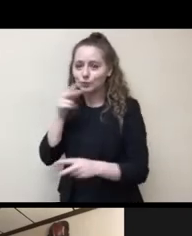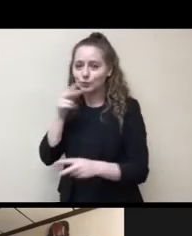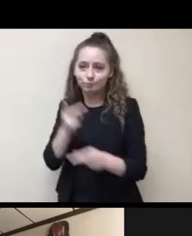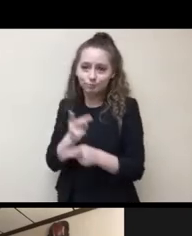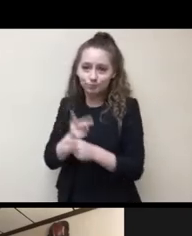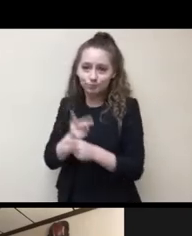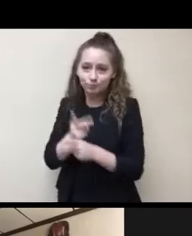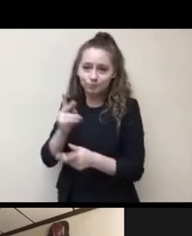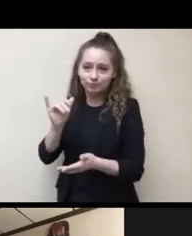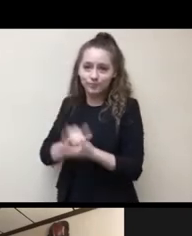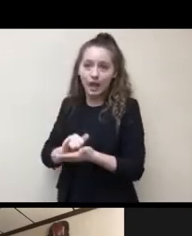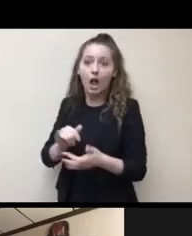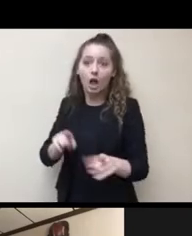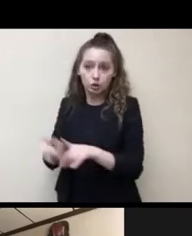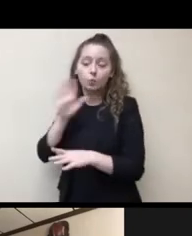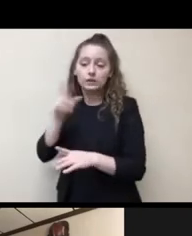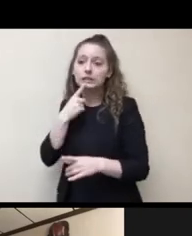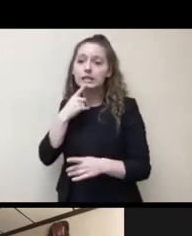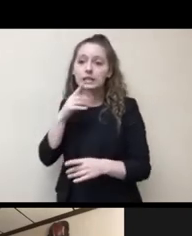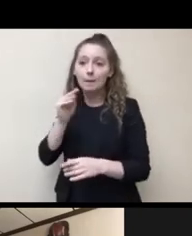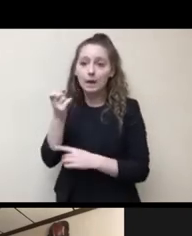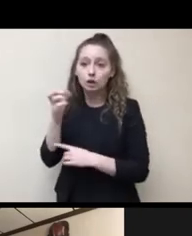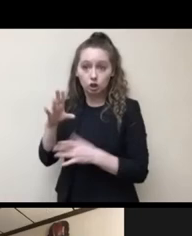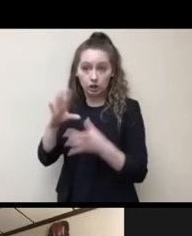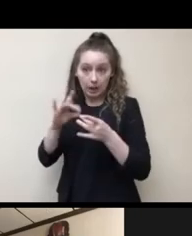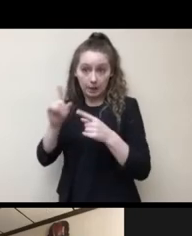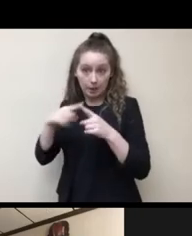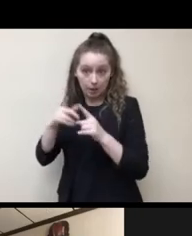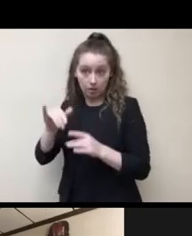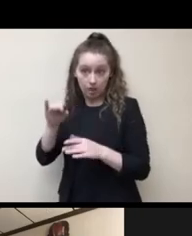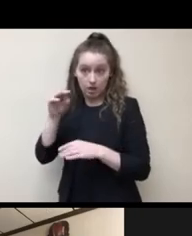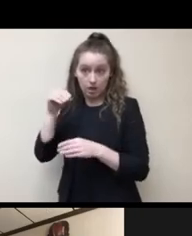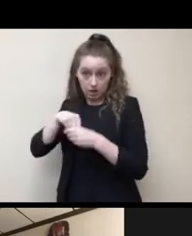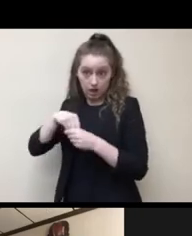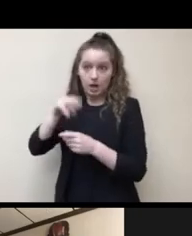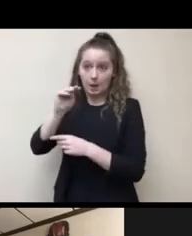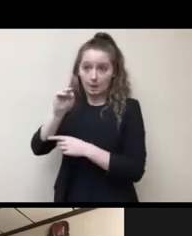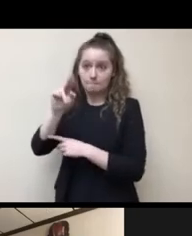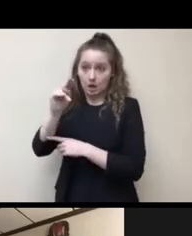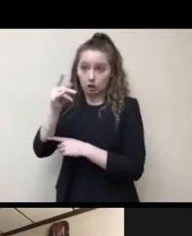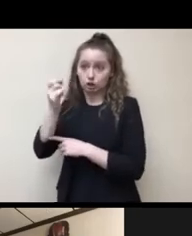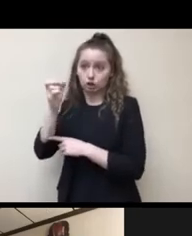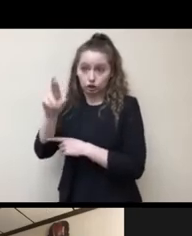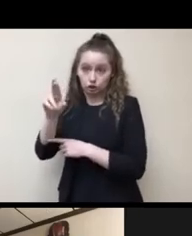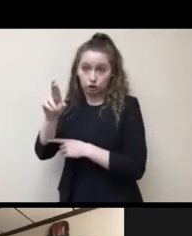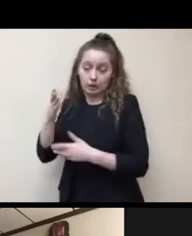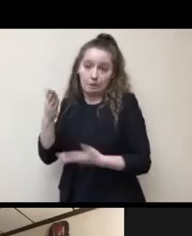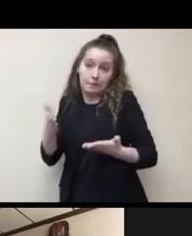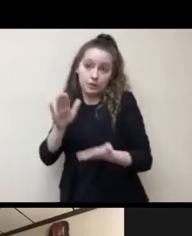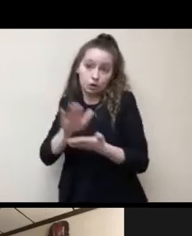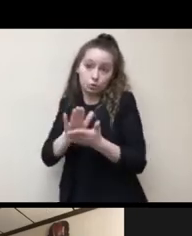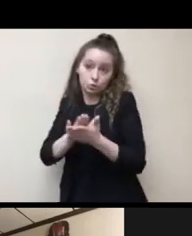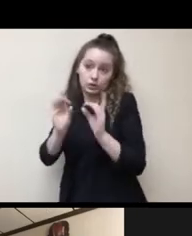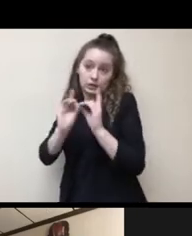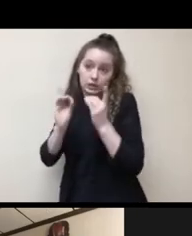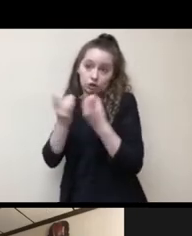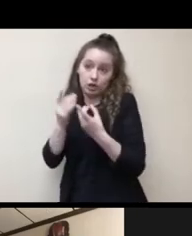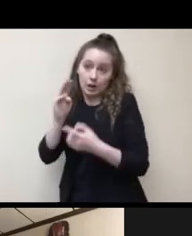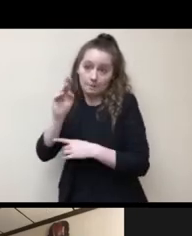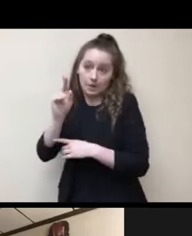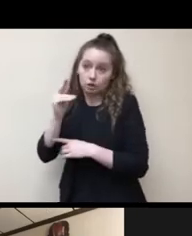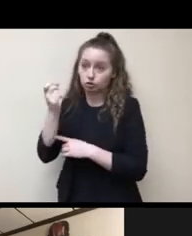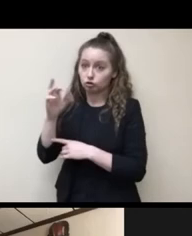Munster, the comment was made about that being in Munster. It could be the school where maybe the school district in Munster is not closing their courts off.